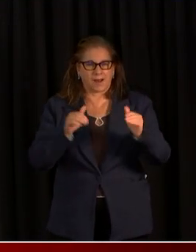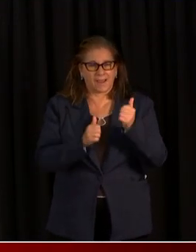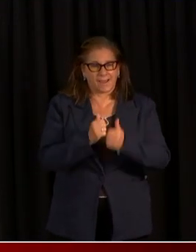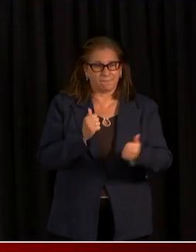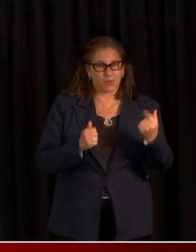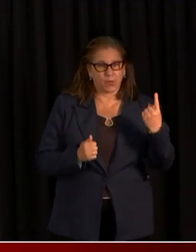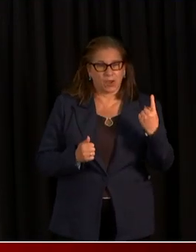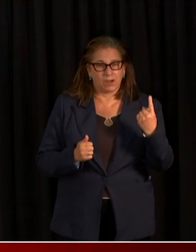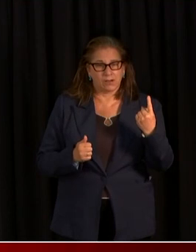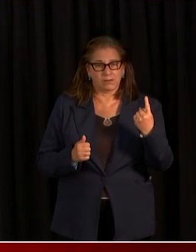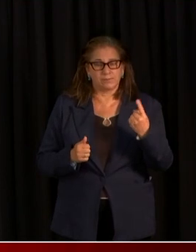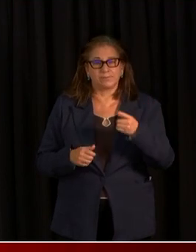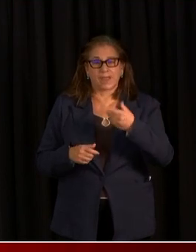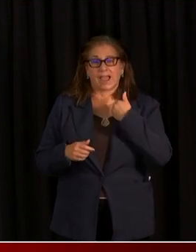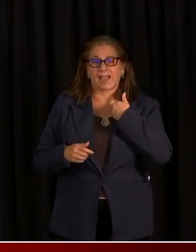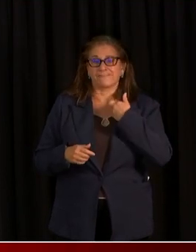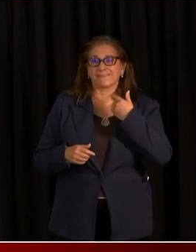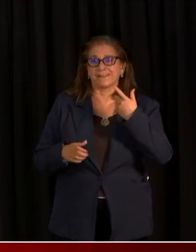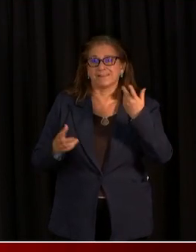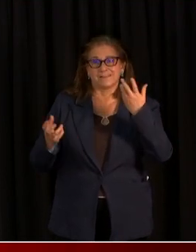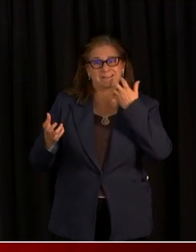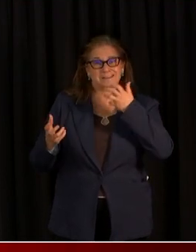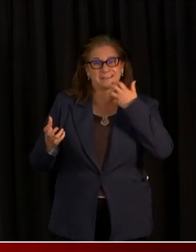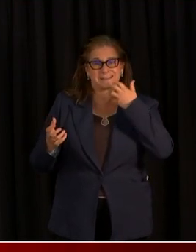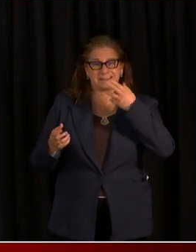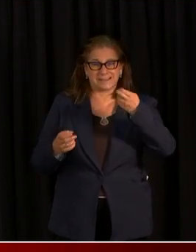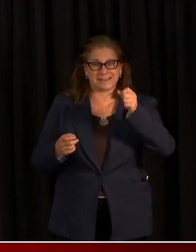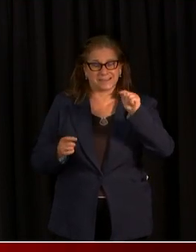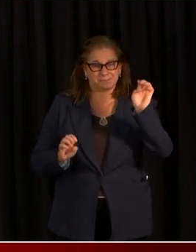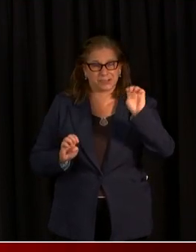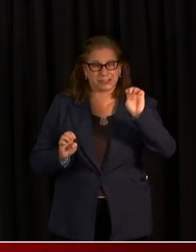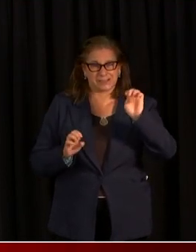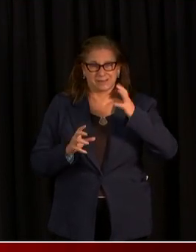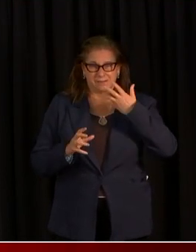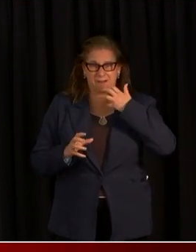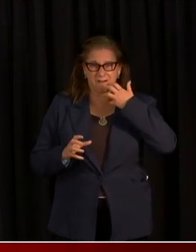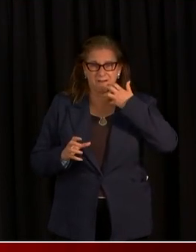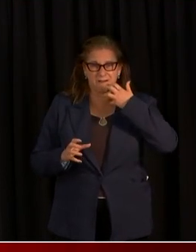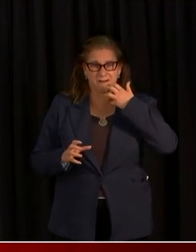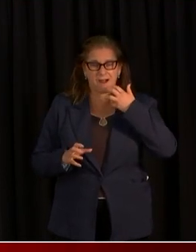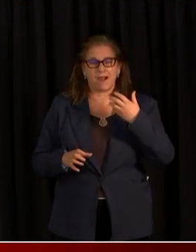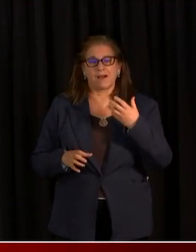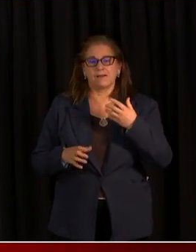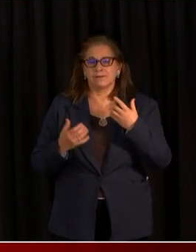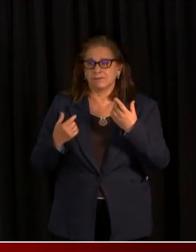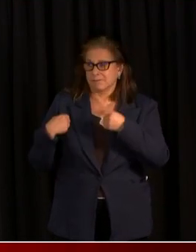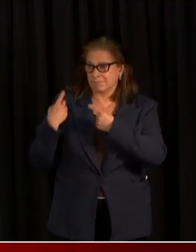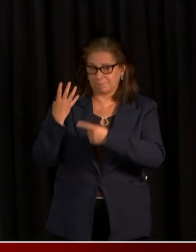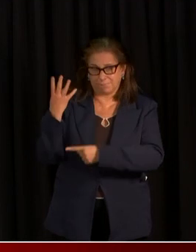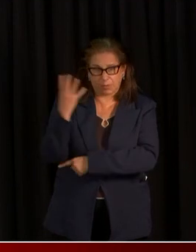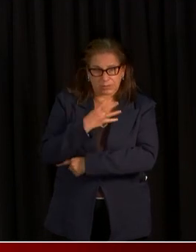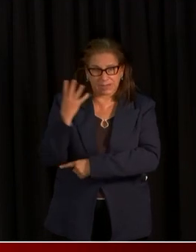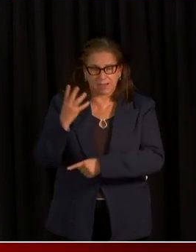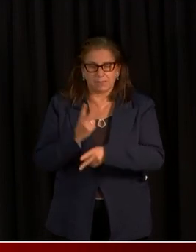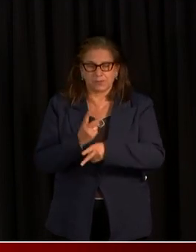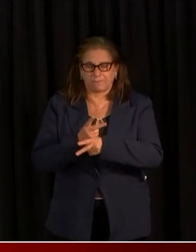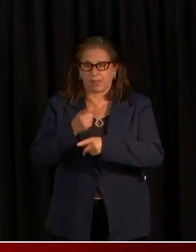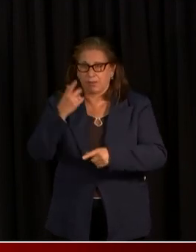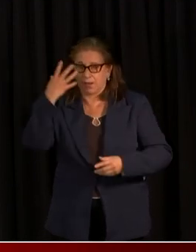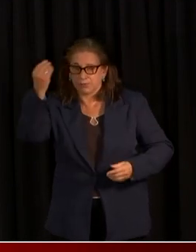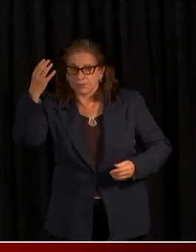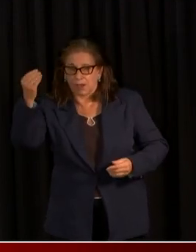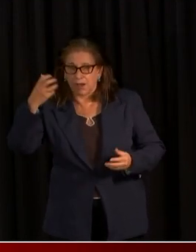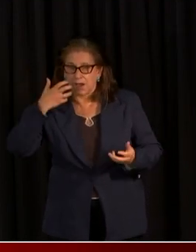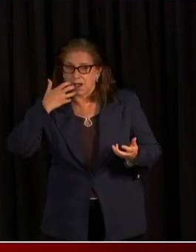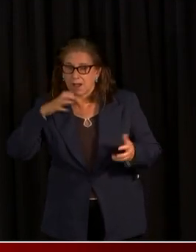emergency, I think for the 4th day. People should be careful when spending time outdoors, and if you